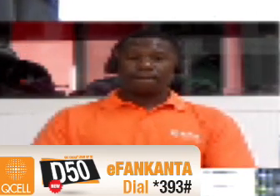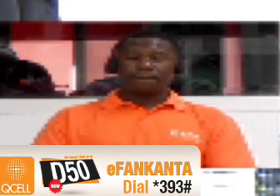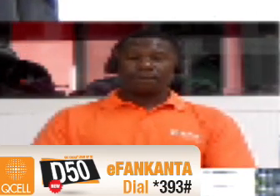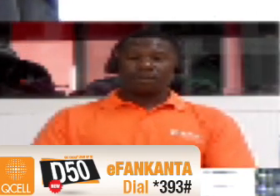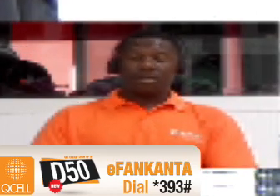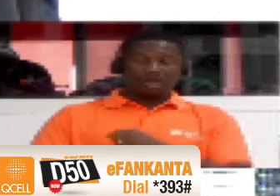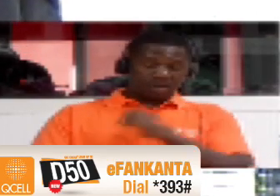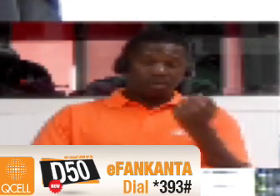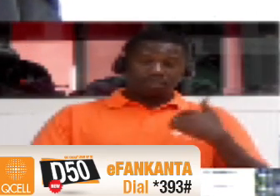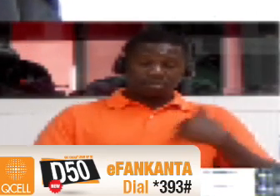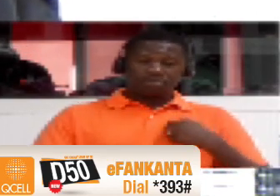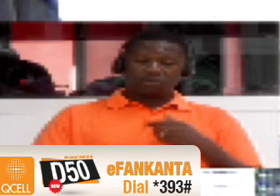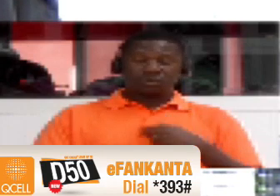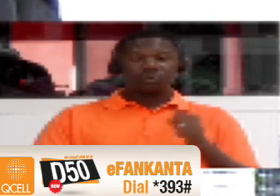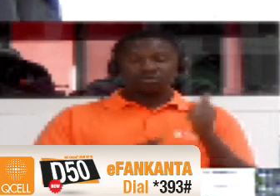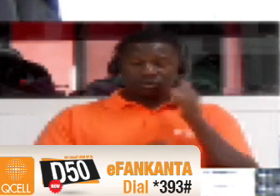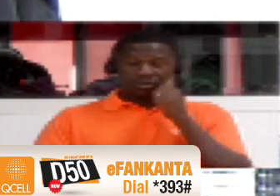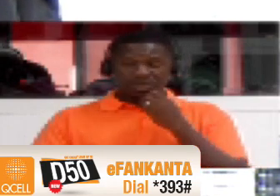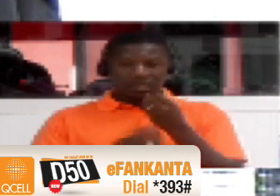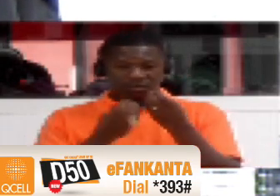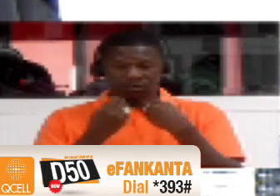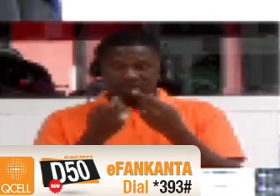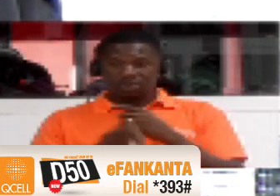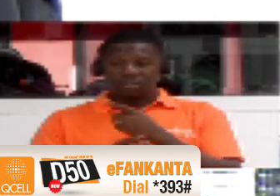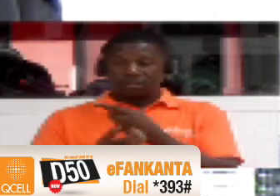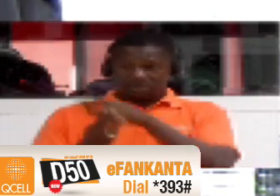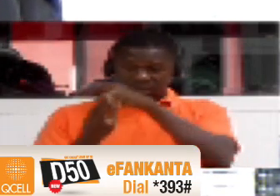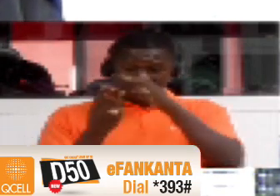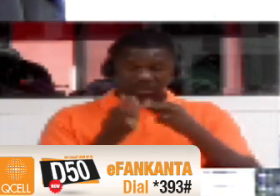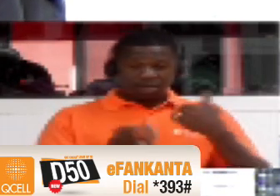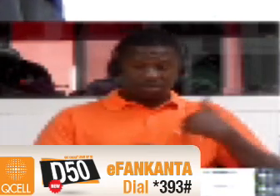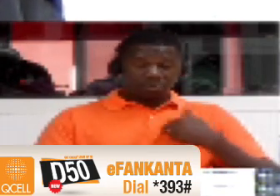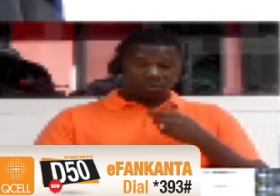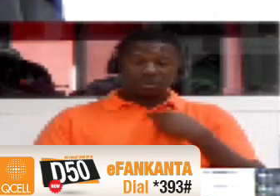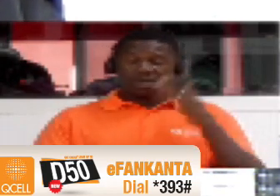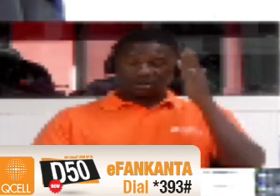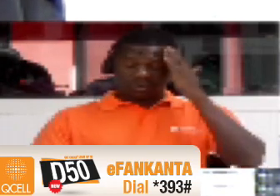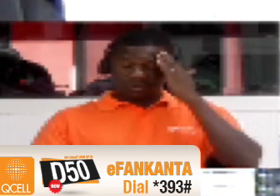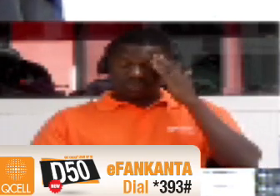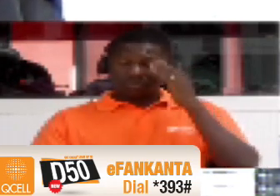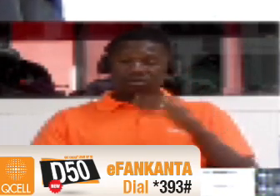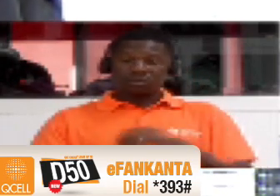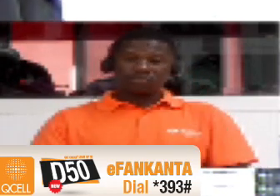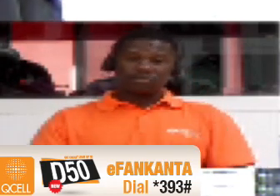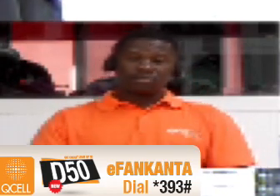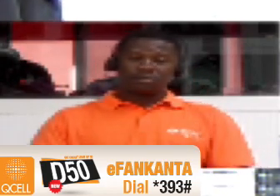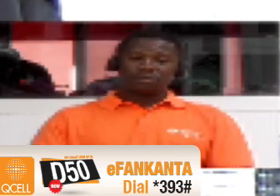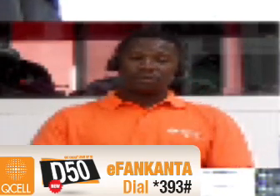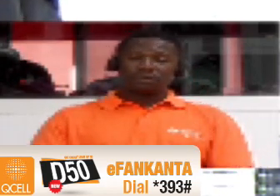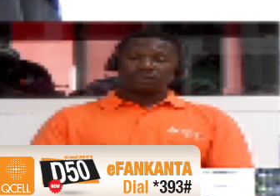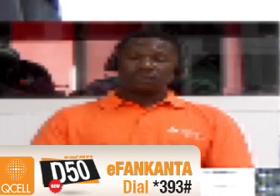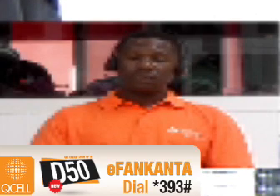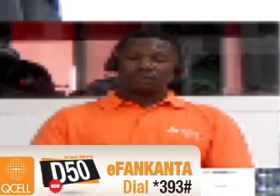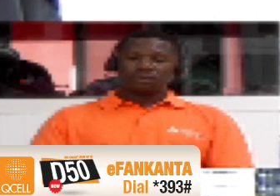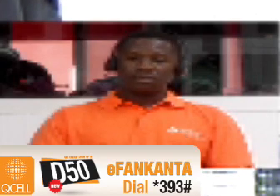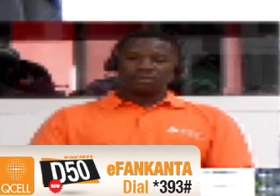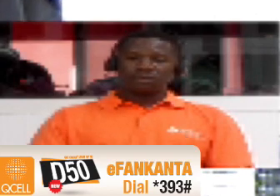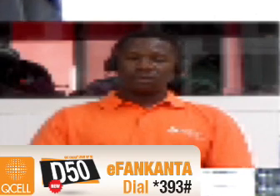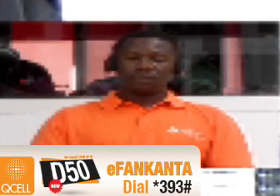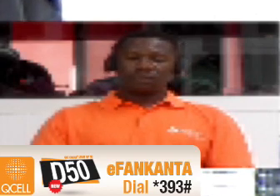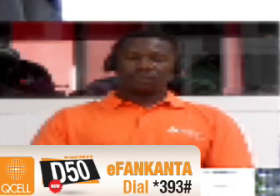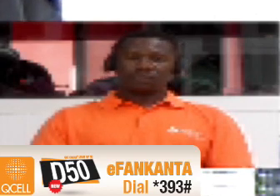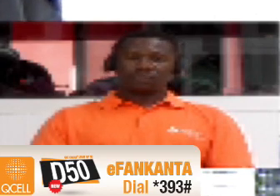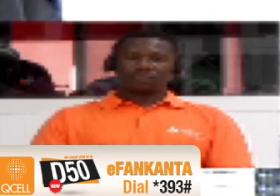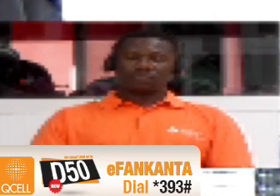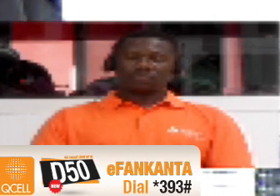ñindi. And people also came to tell me that these were the people, and I also got to know that they were the